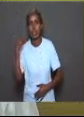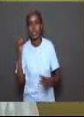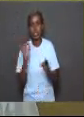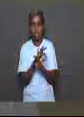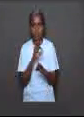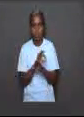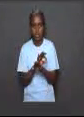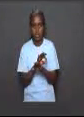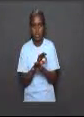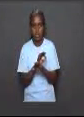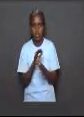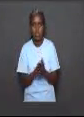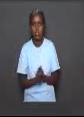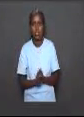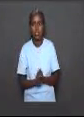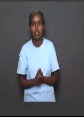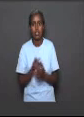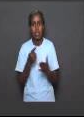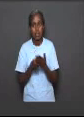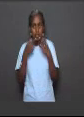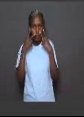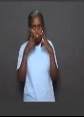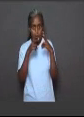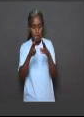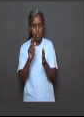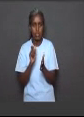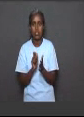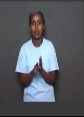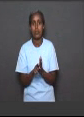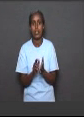function. Let us look at an example.